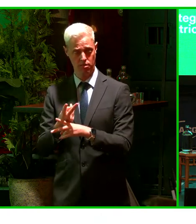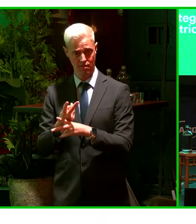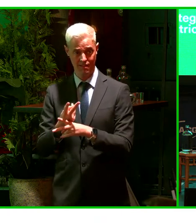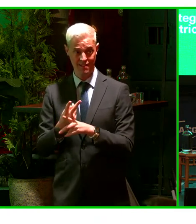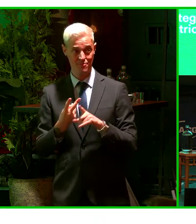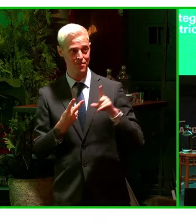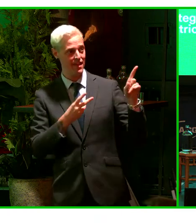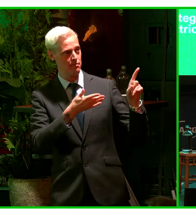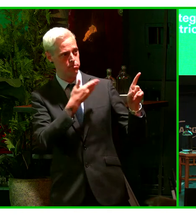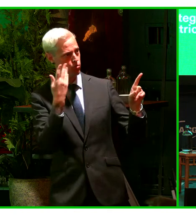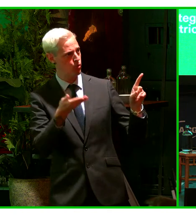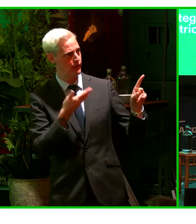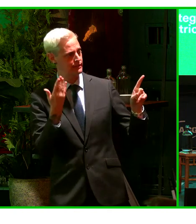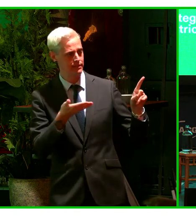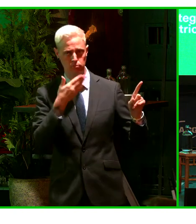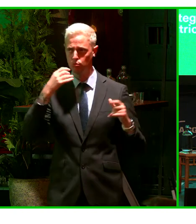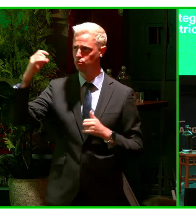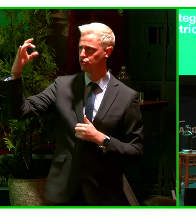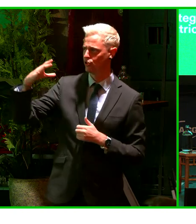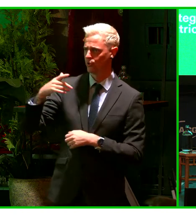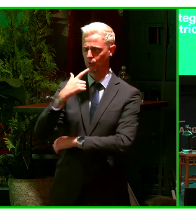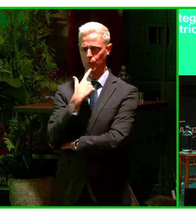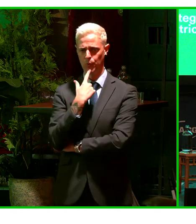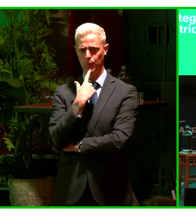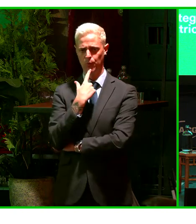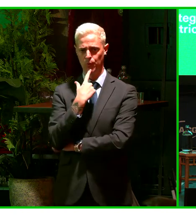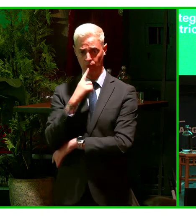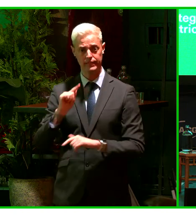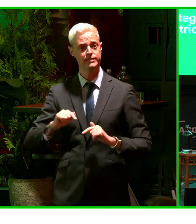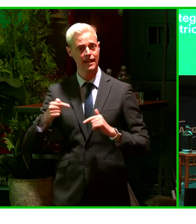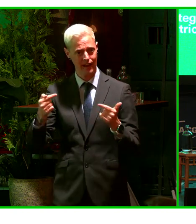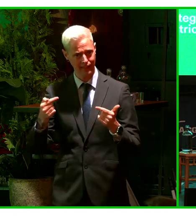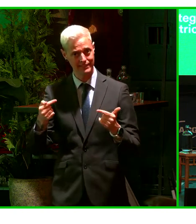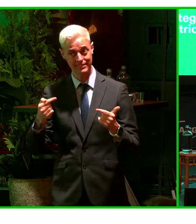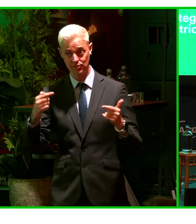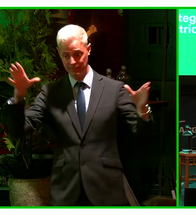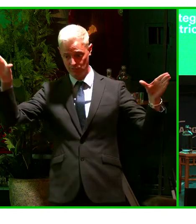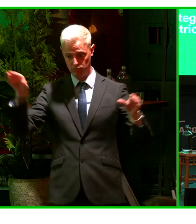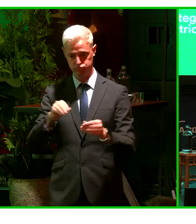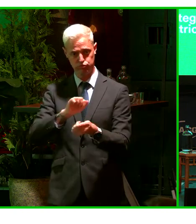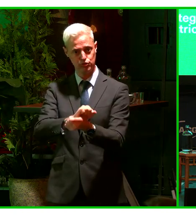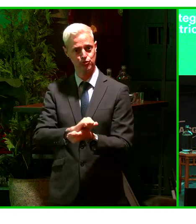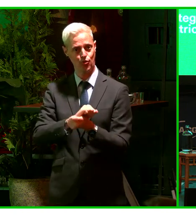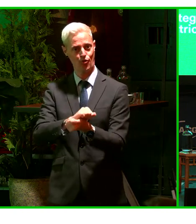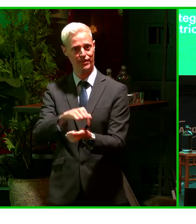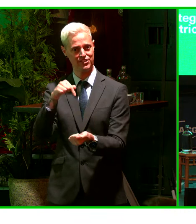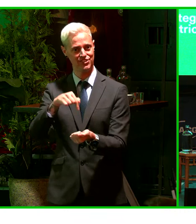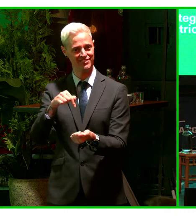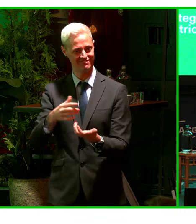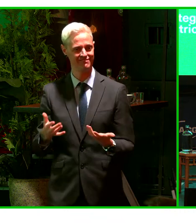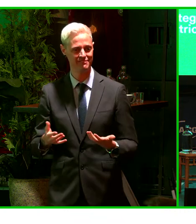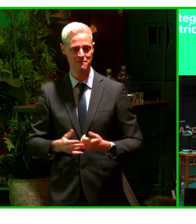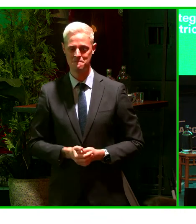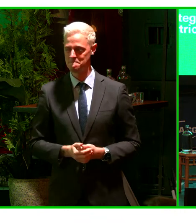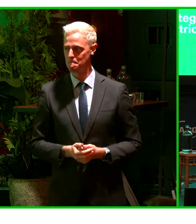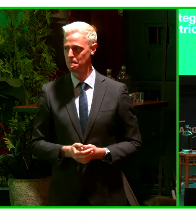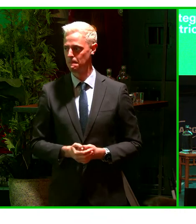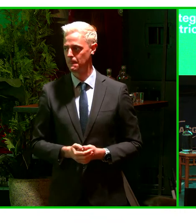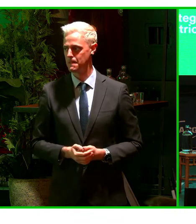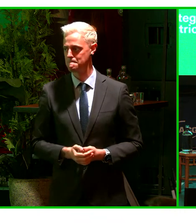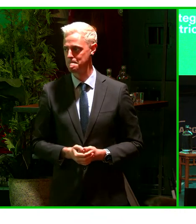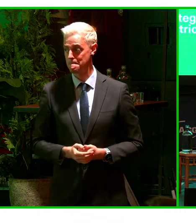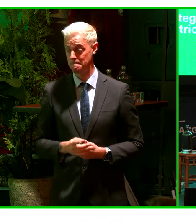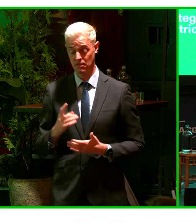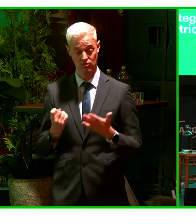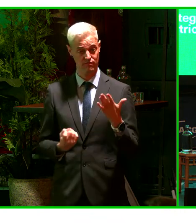and the sun doesn't shine, then you've got some big challenges, yeah? So we need storage technology. And what we've already developed is the first of its kind